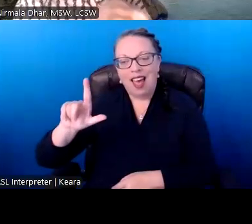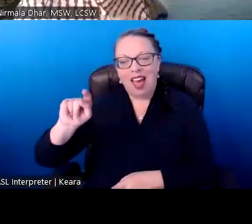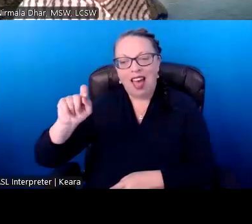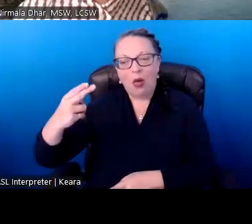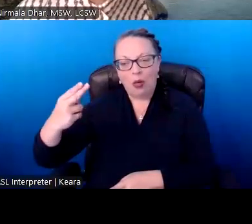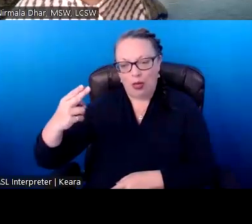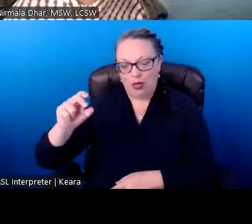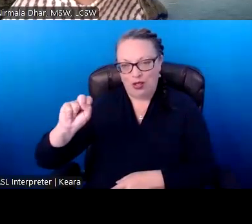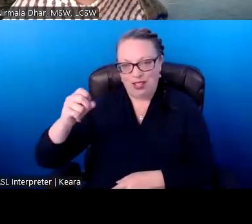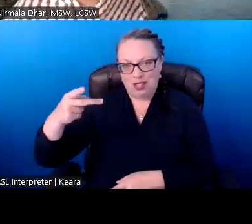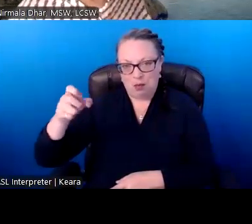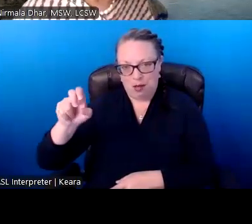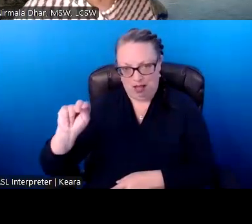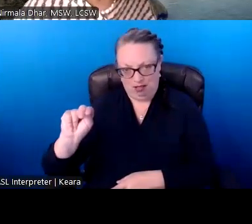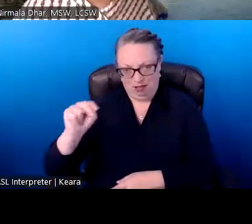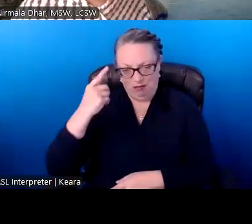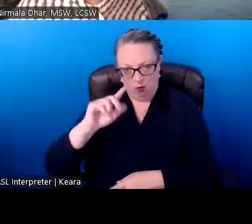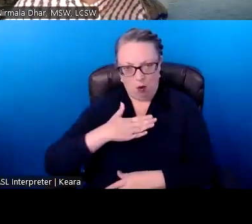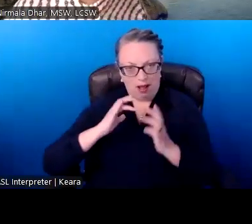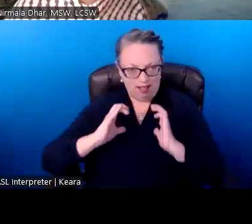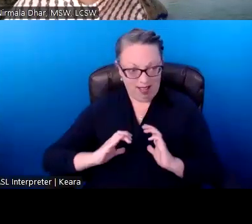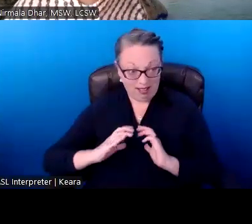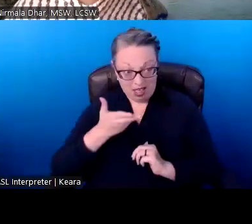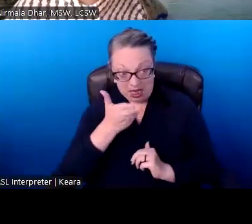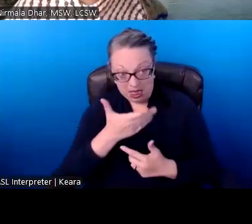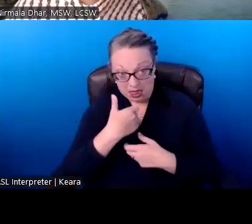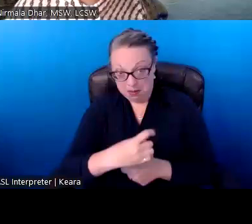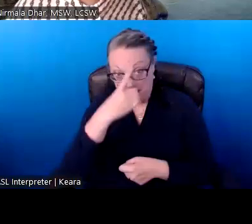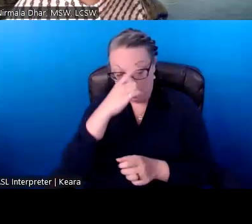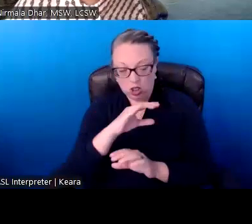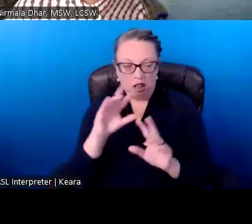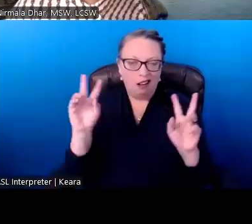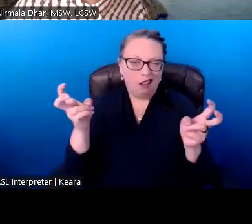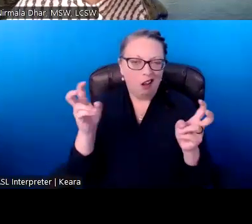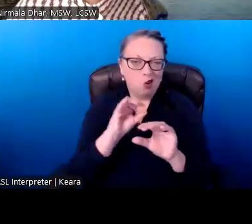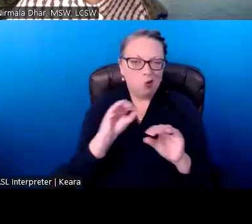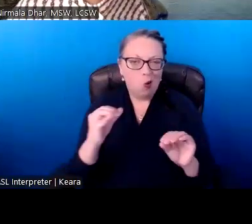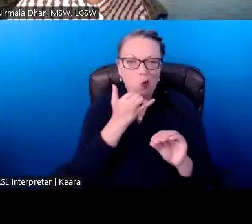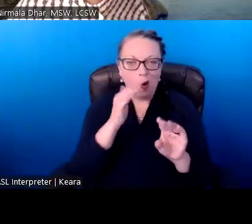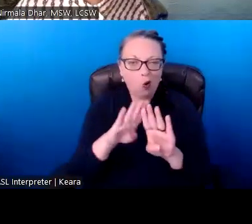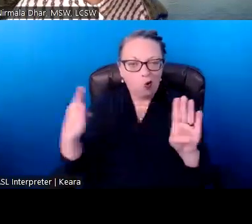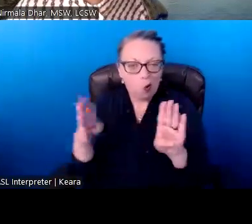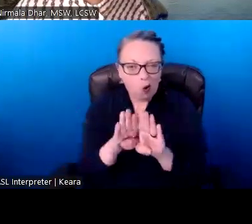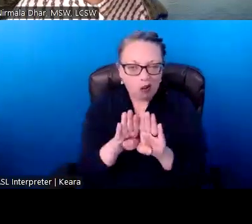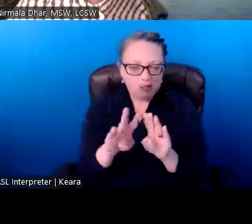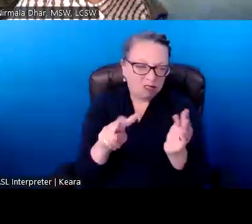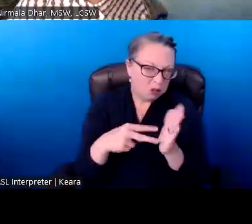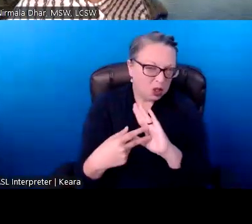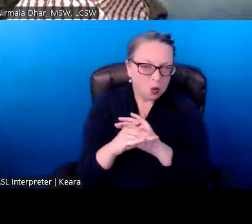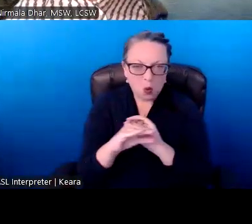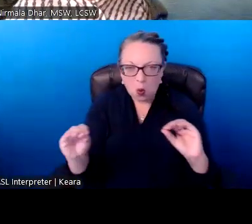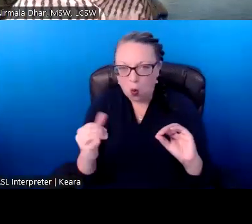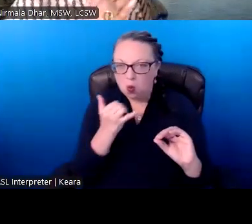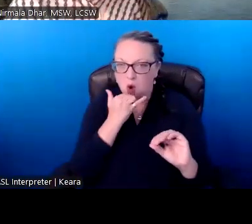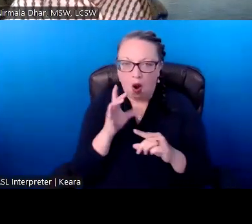this make any sense? The no wrong door for mental health services. Next slide, please. And